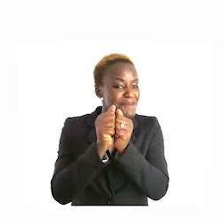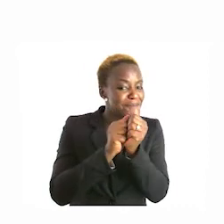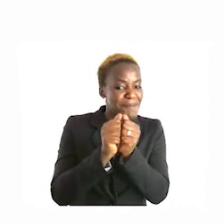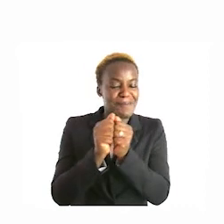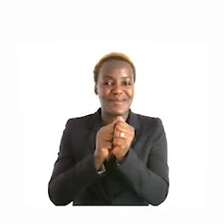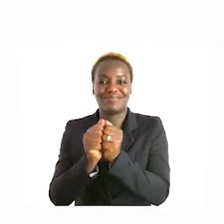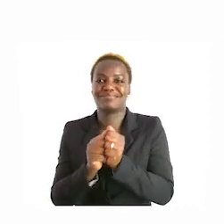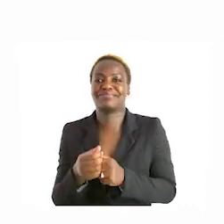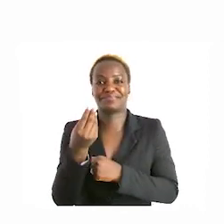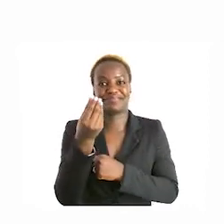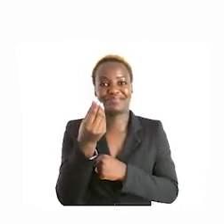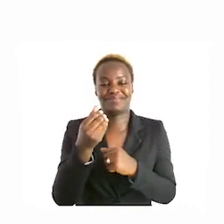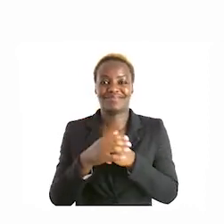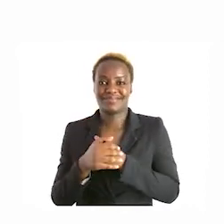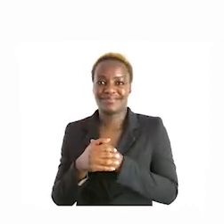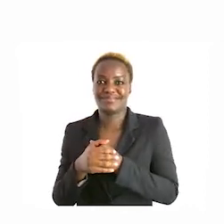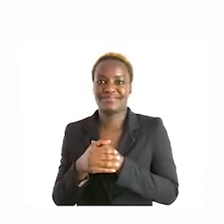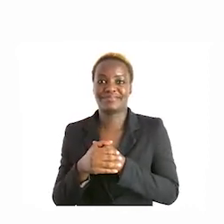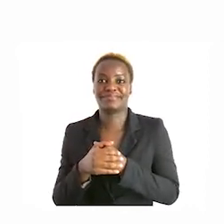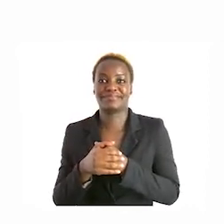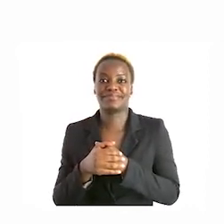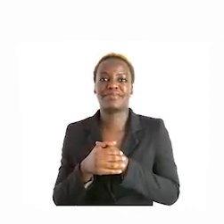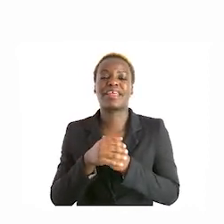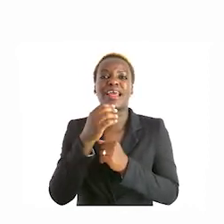the paper money. Okay, now what do you think